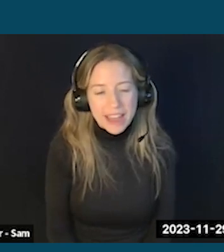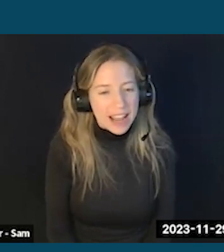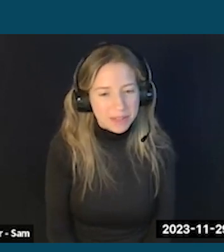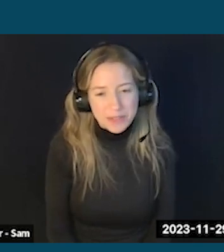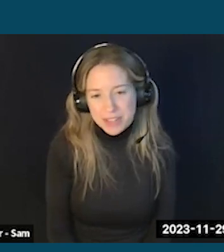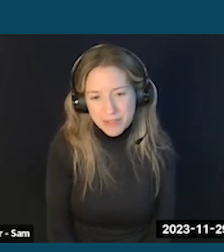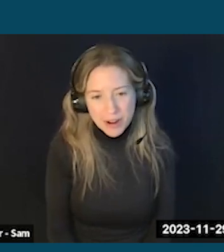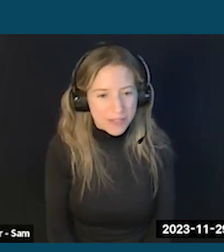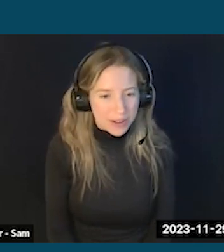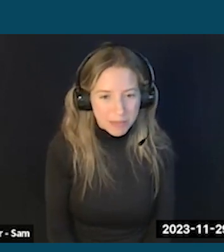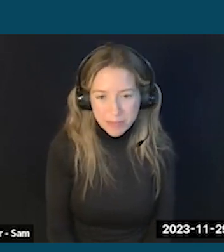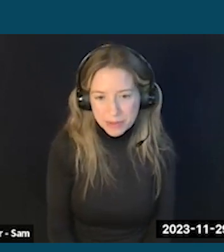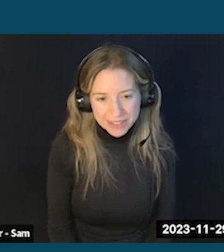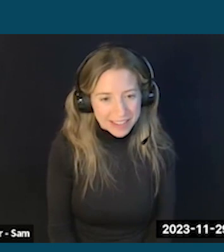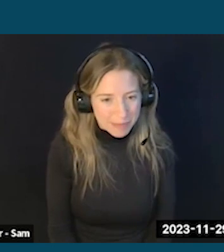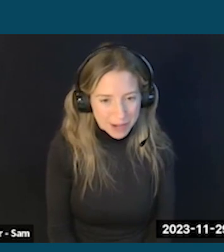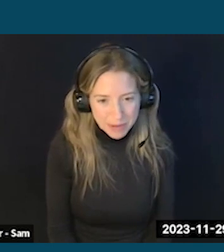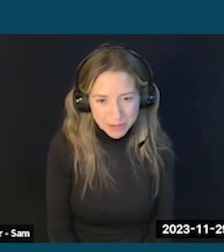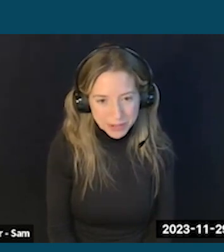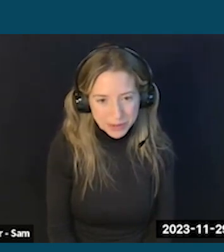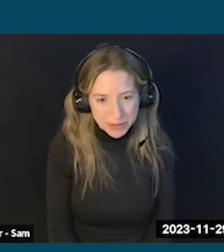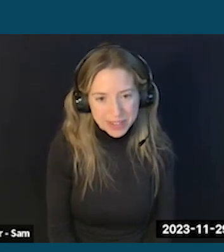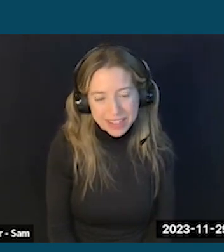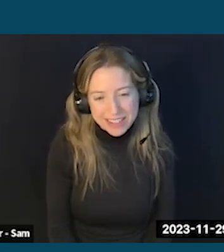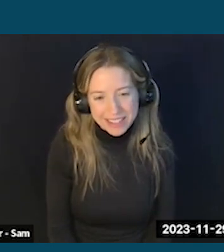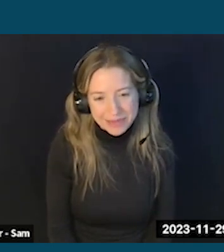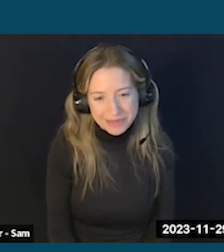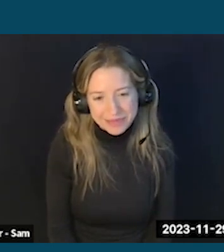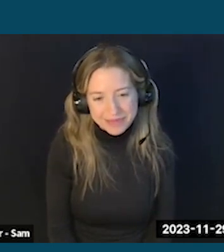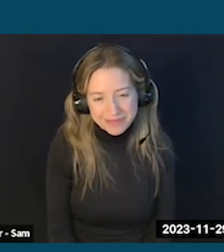You know, that happens for deaf, hard of hearing people and deaf blind people too.